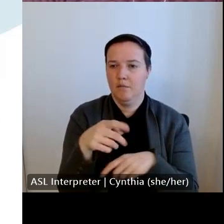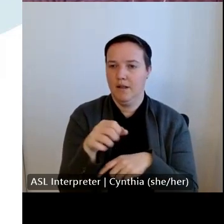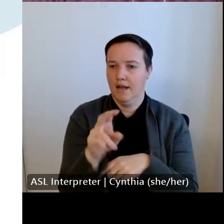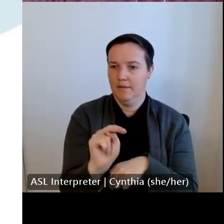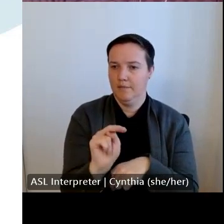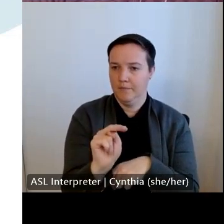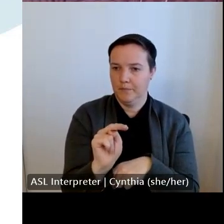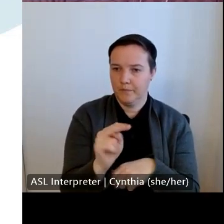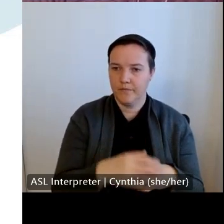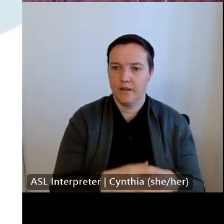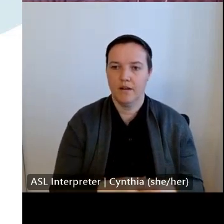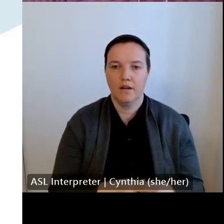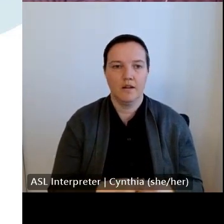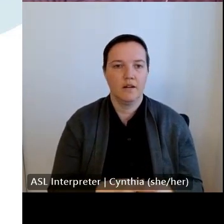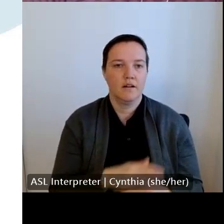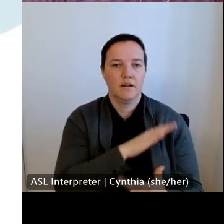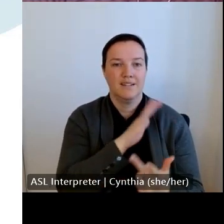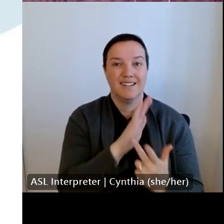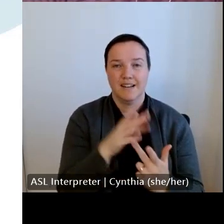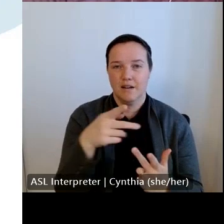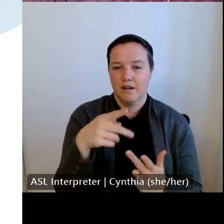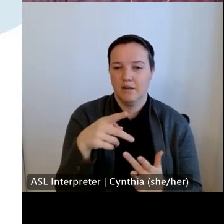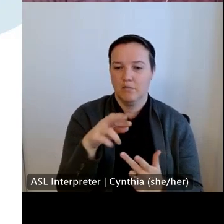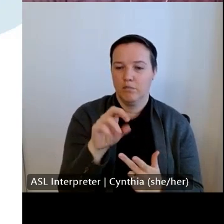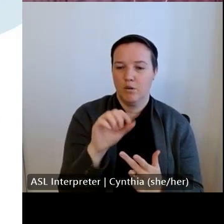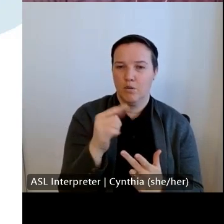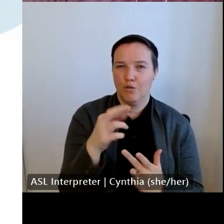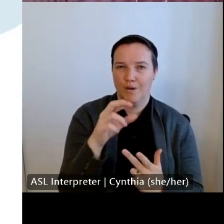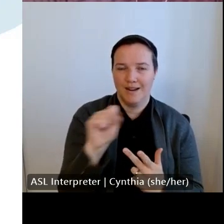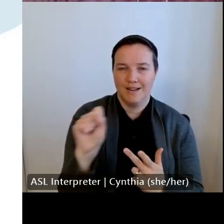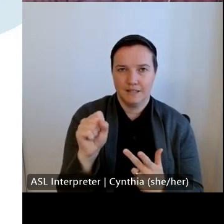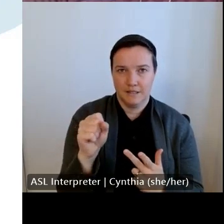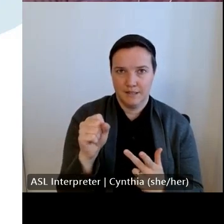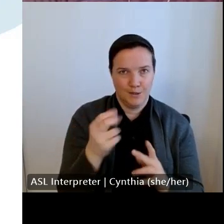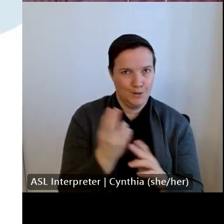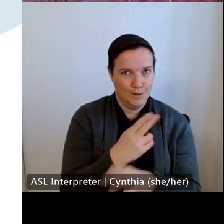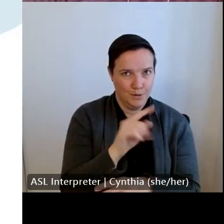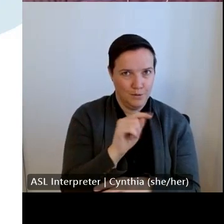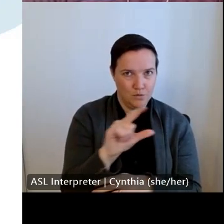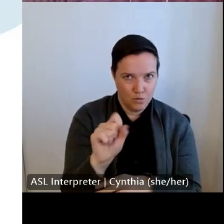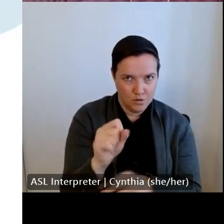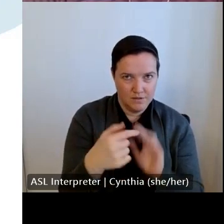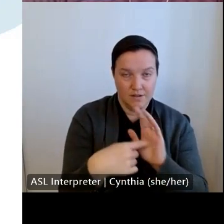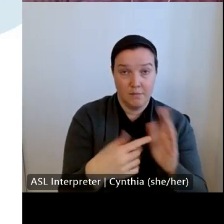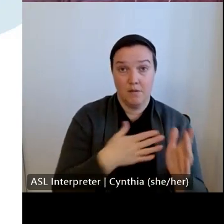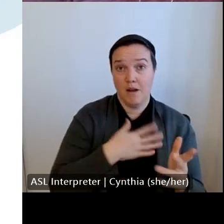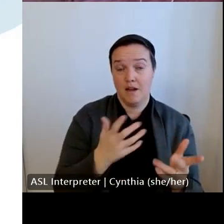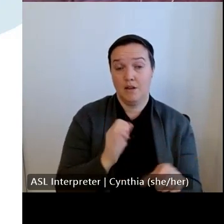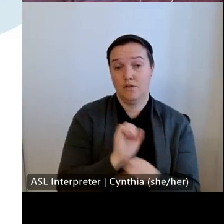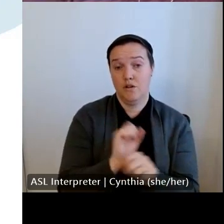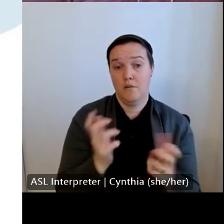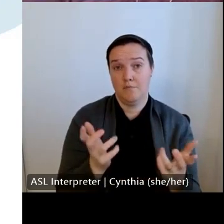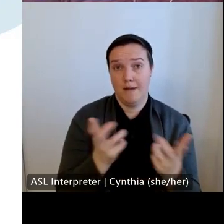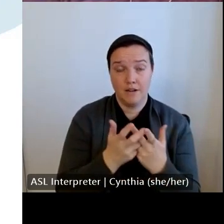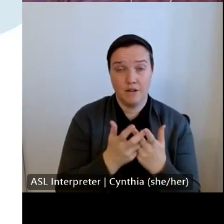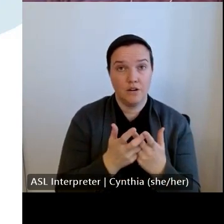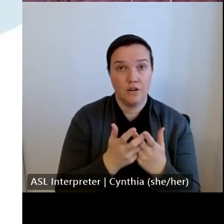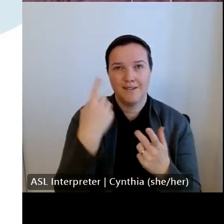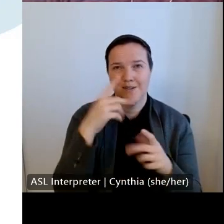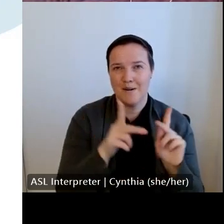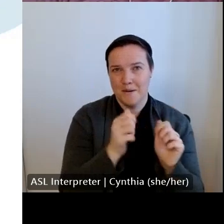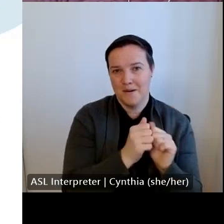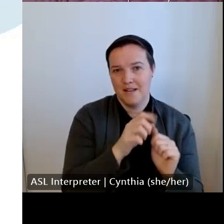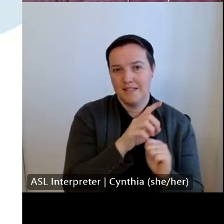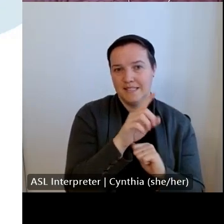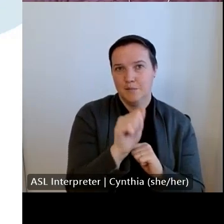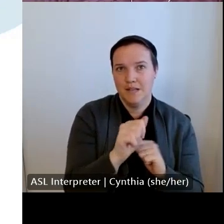Next step is progress. We have tools like My Job Match that matches job seekers with a disability to